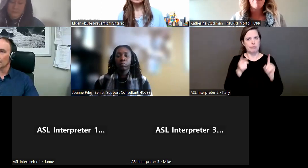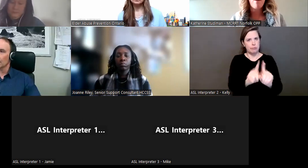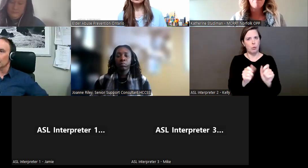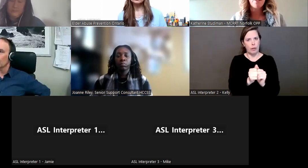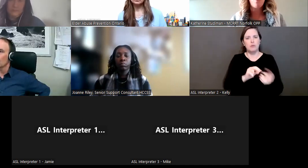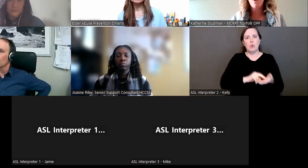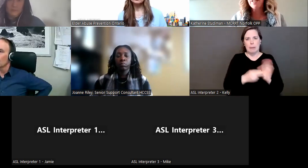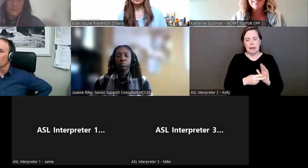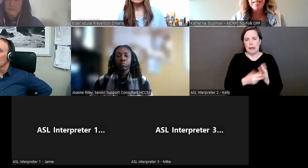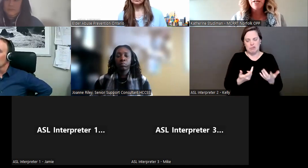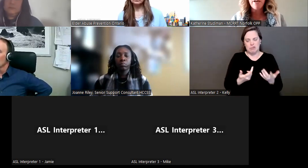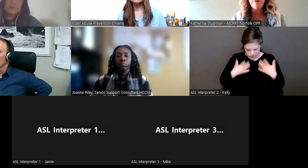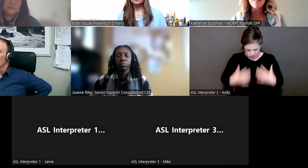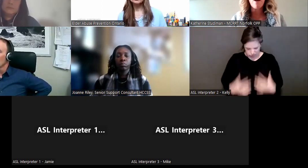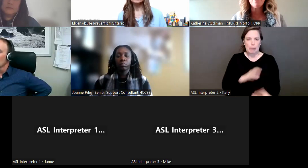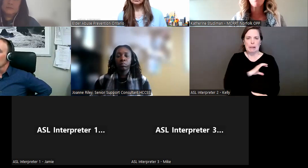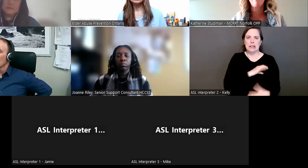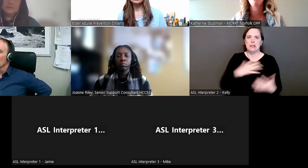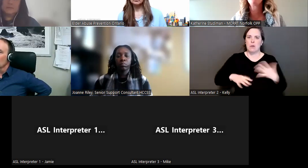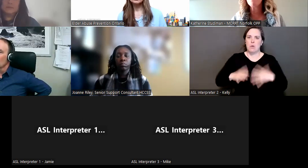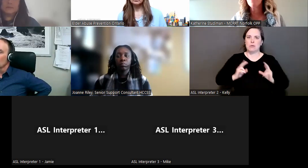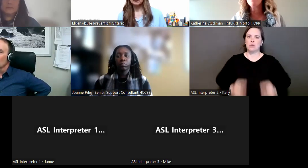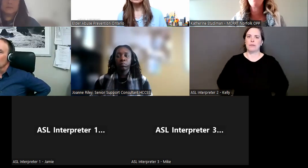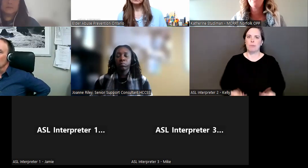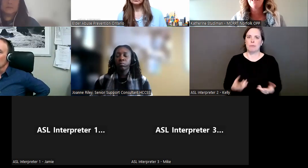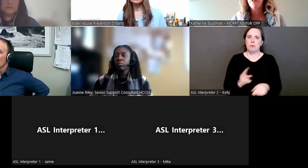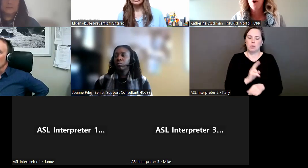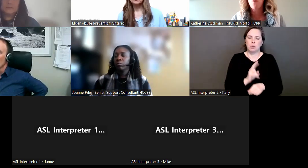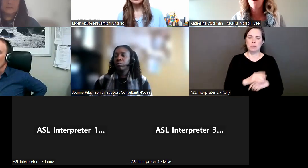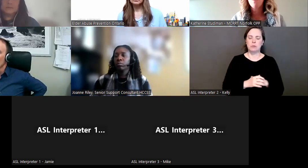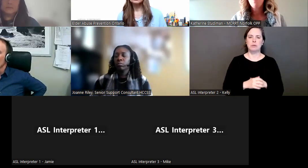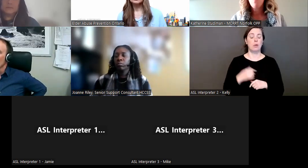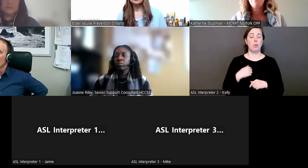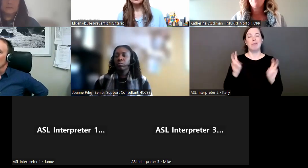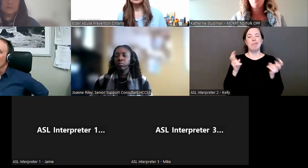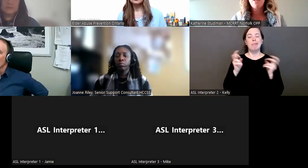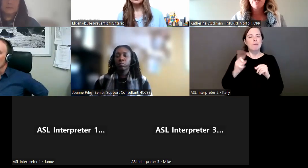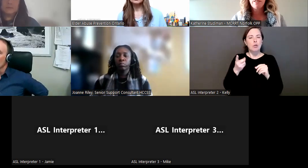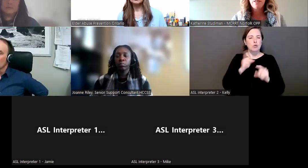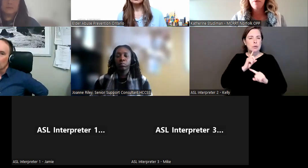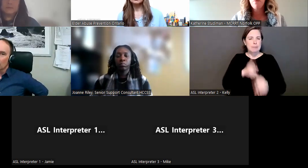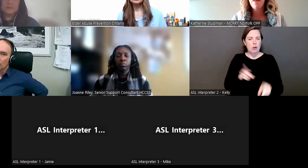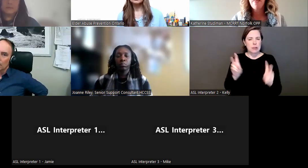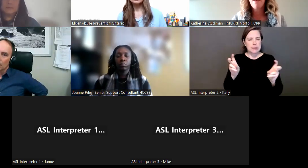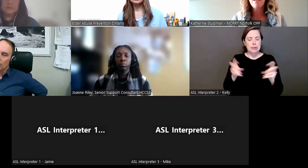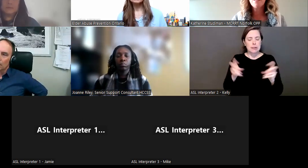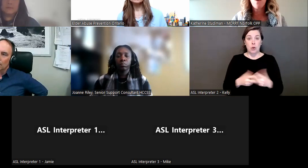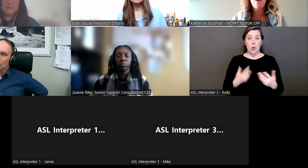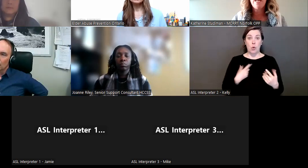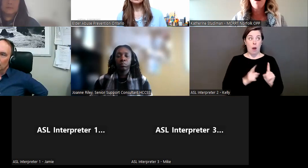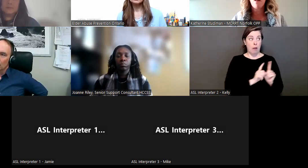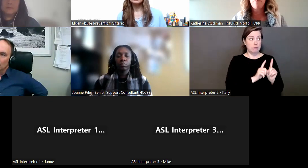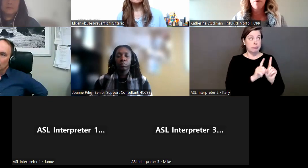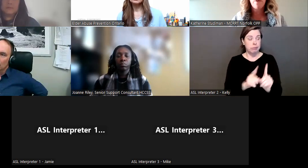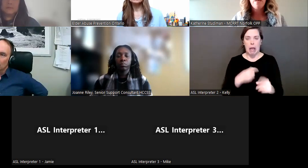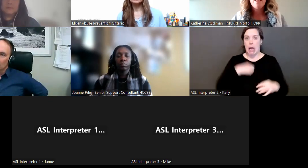mental health officer. We're not a secondary response. We're first response. So we never know what the situation is going to be when we get there. So